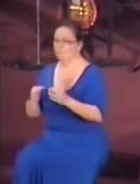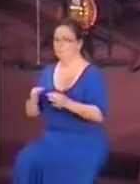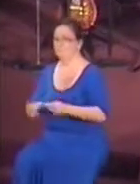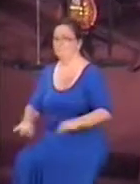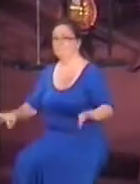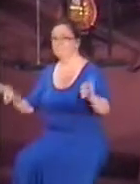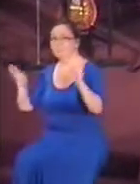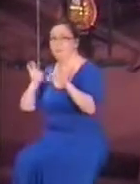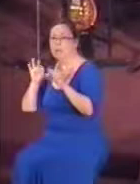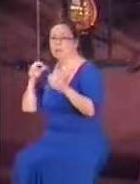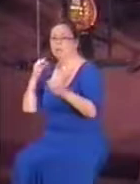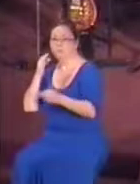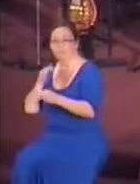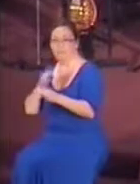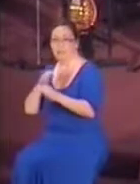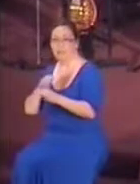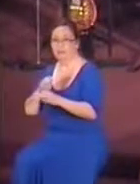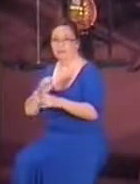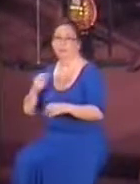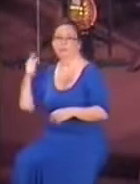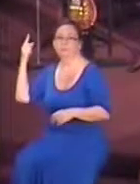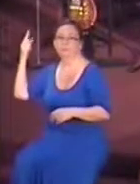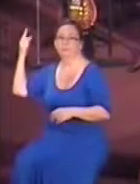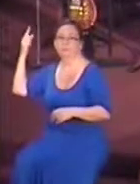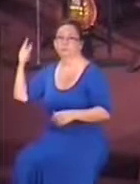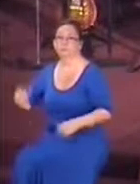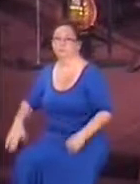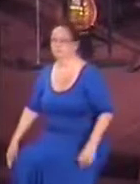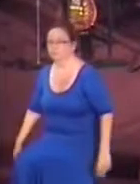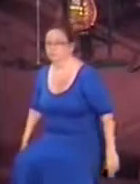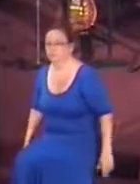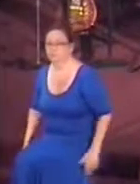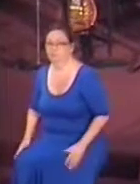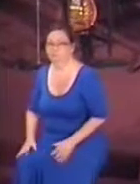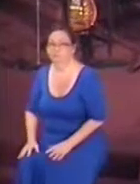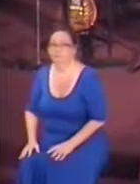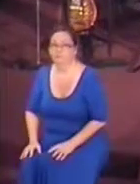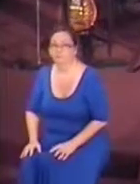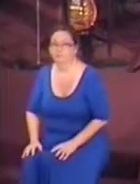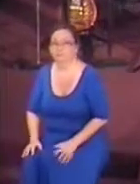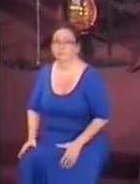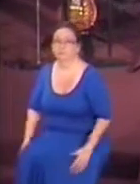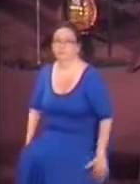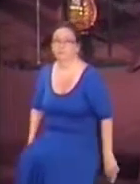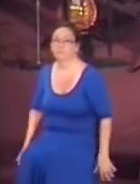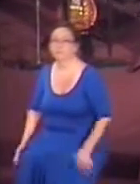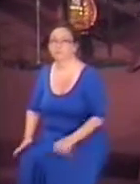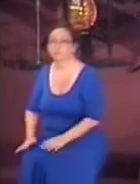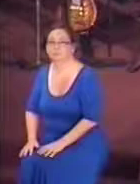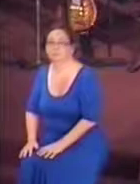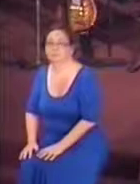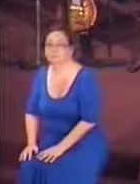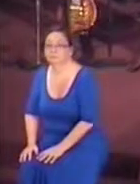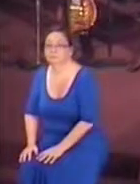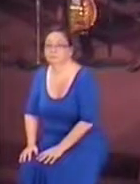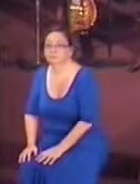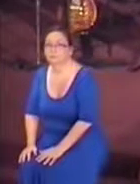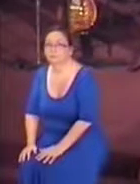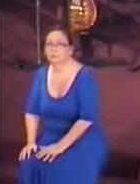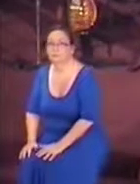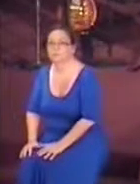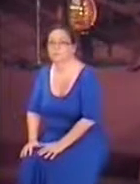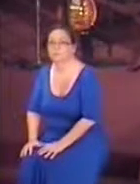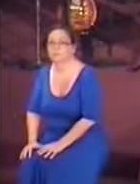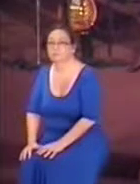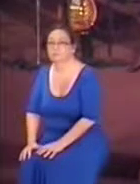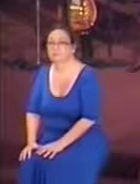put it like this. A stronger faith can emerge through a siege of doubt. Both holiness and faith are forged in the